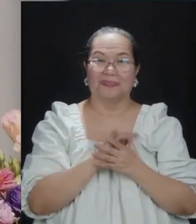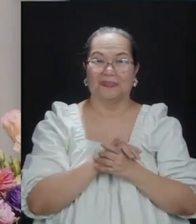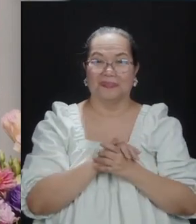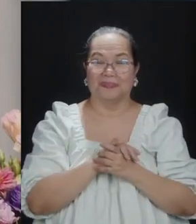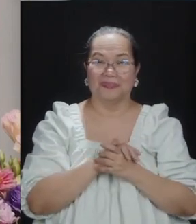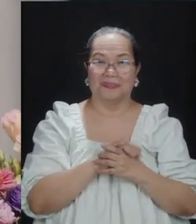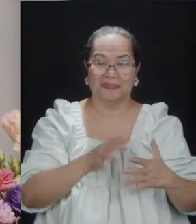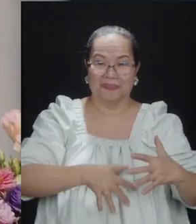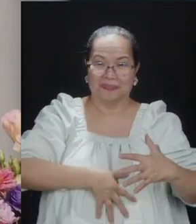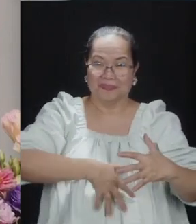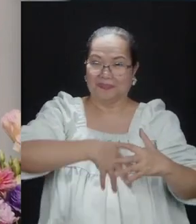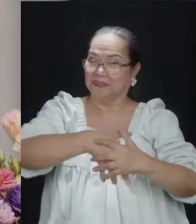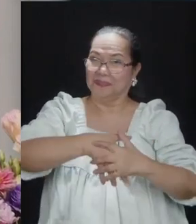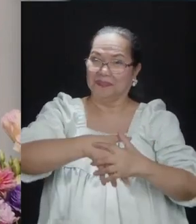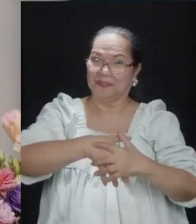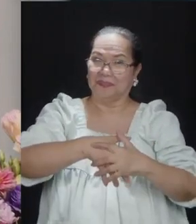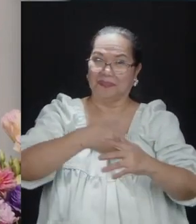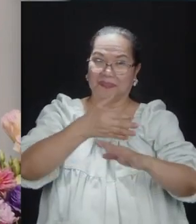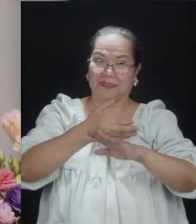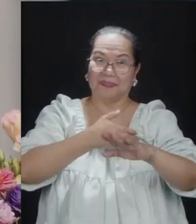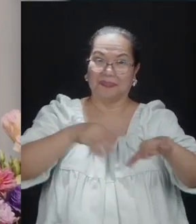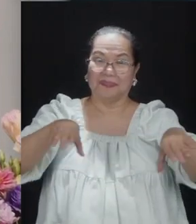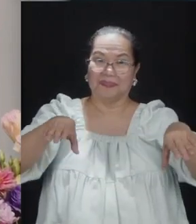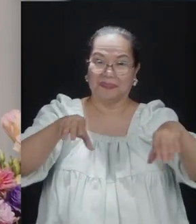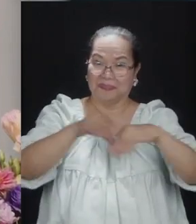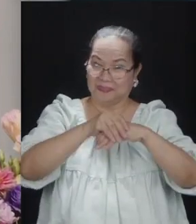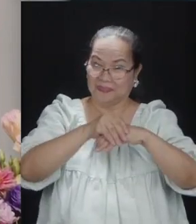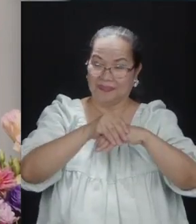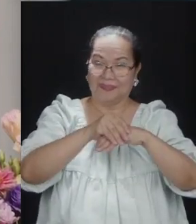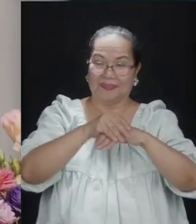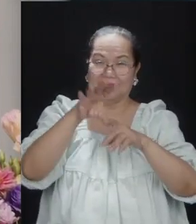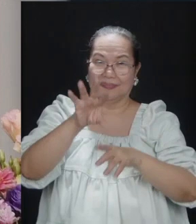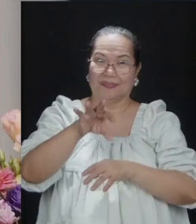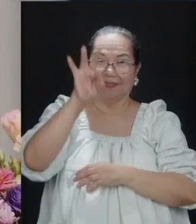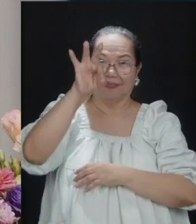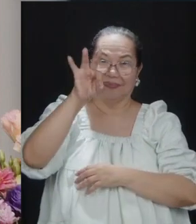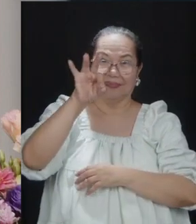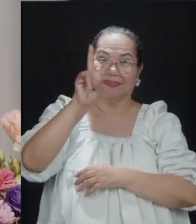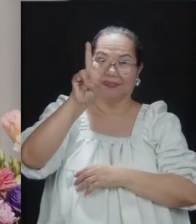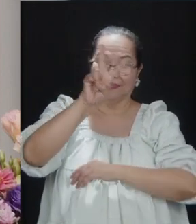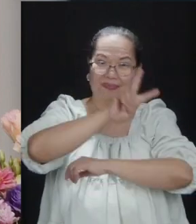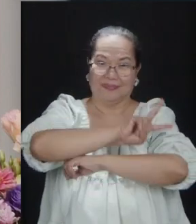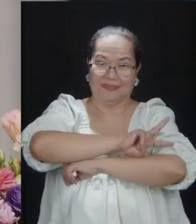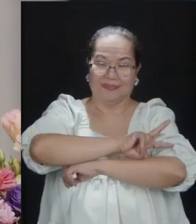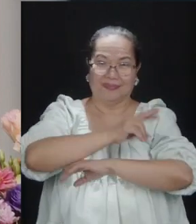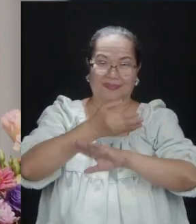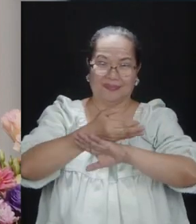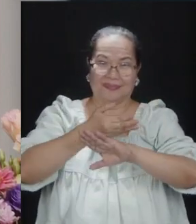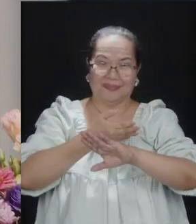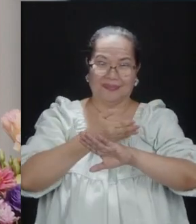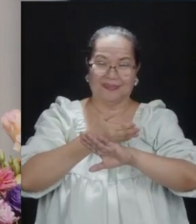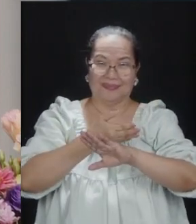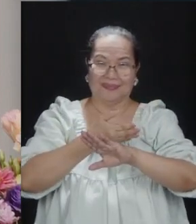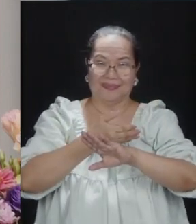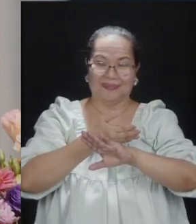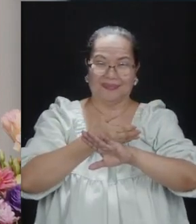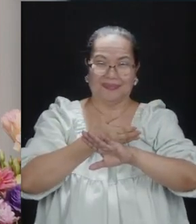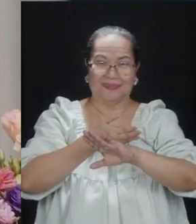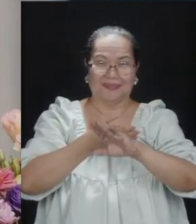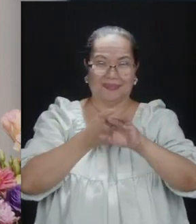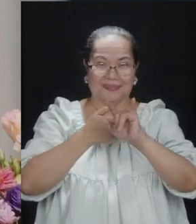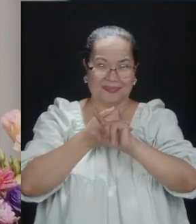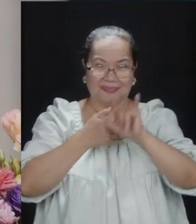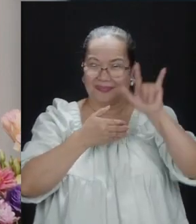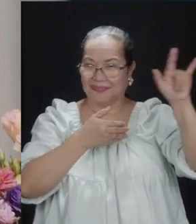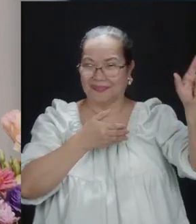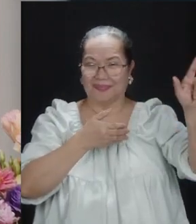was pregnant before that marriage, something we discovered 2 days before we were to fly